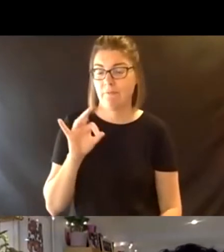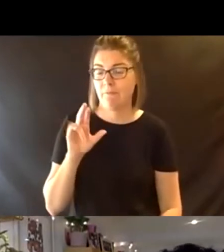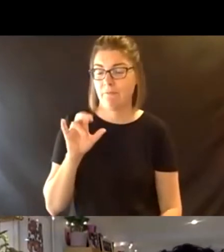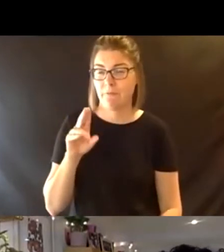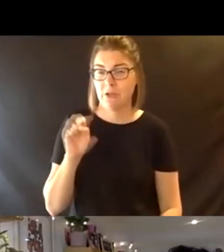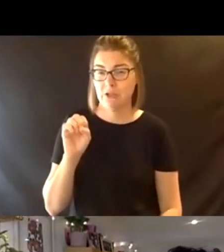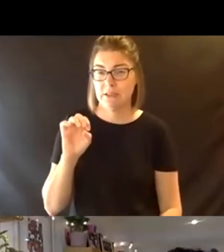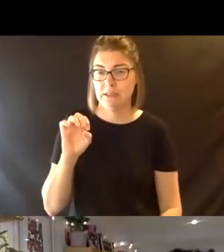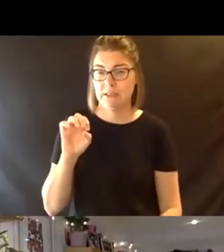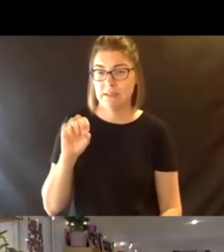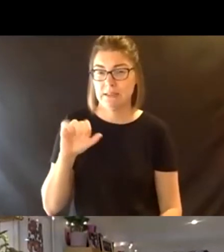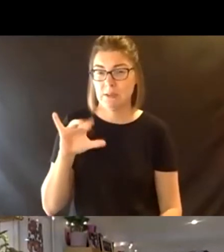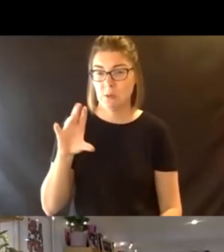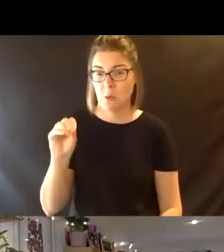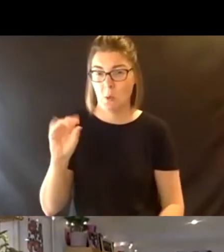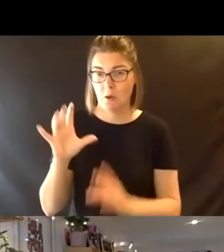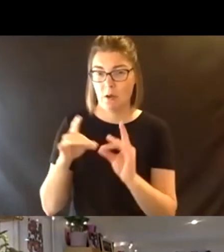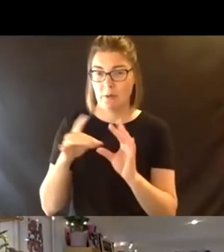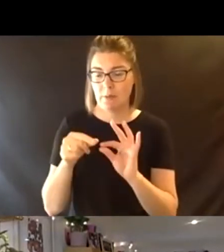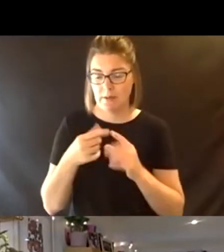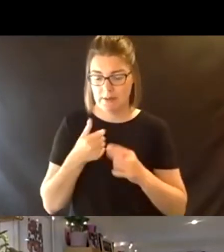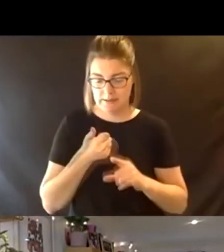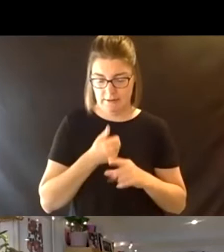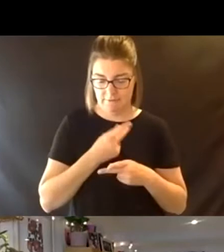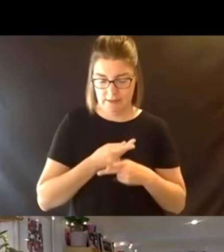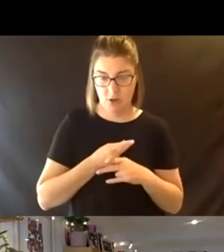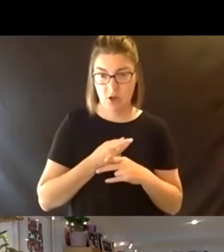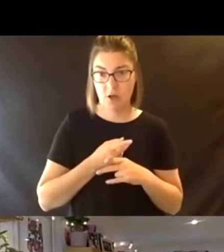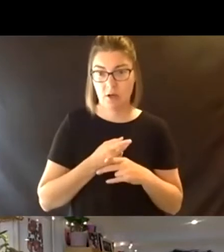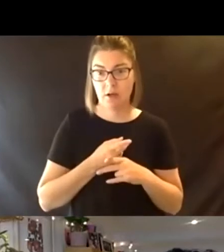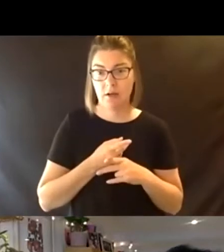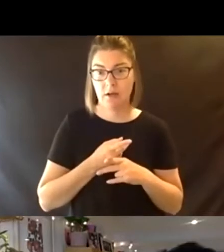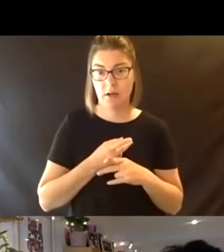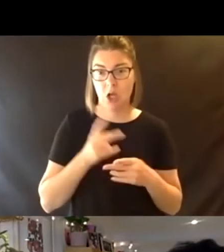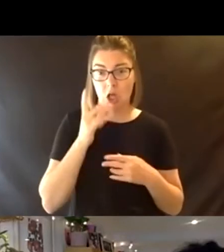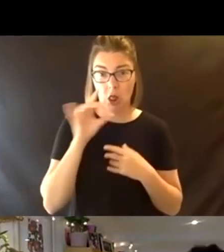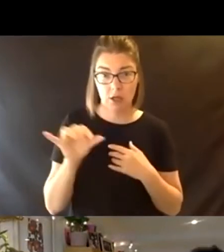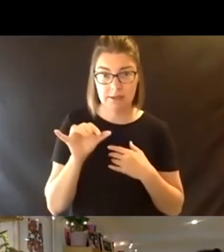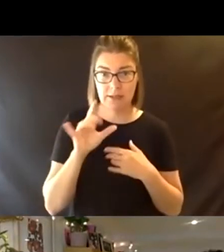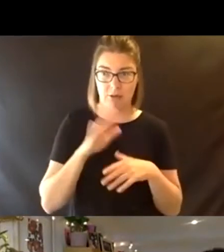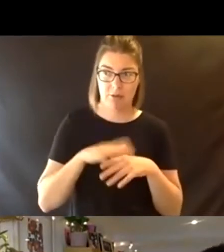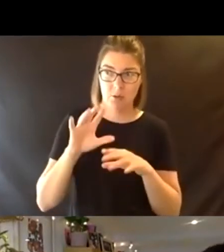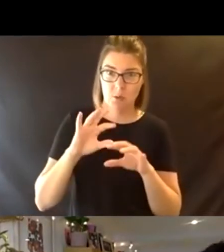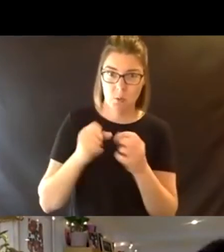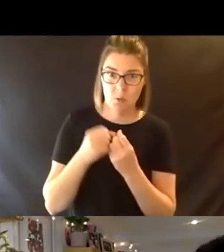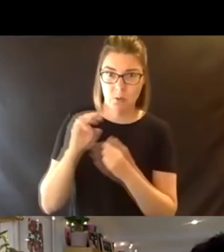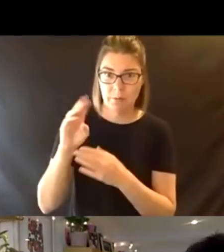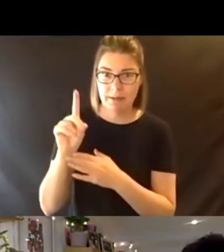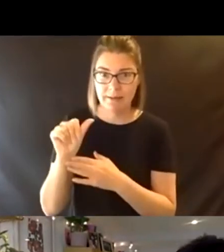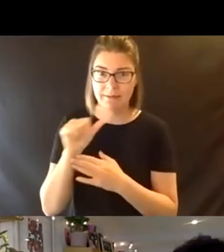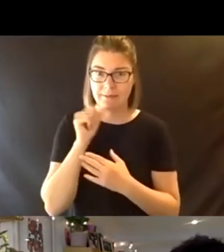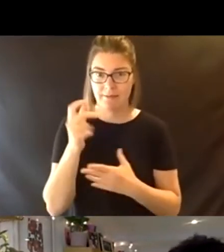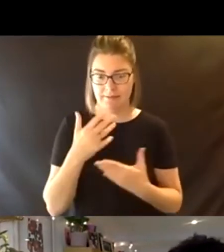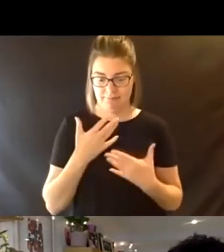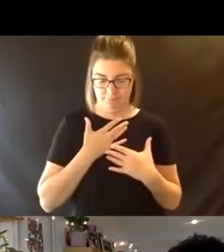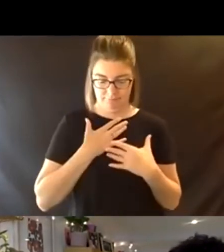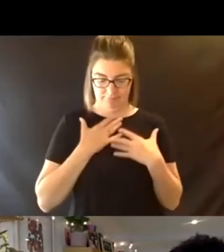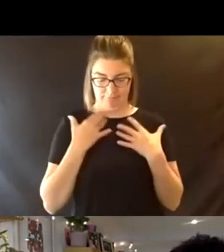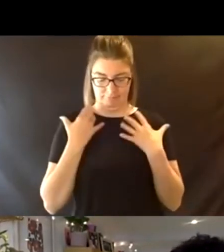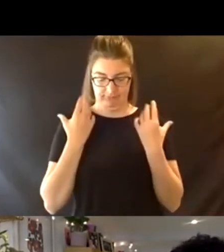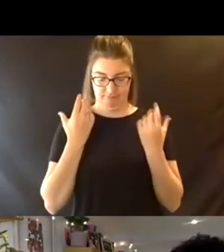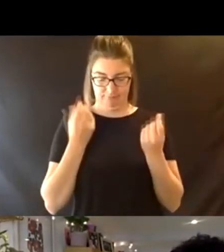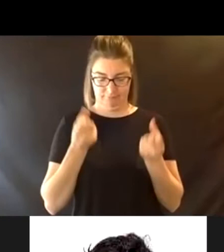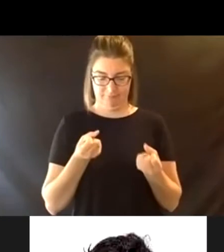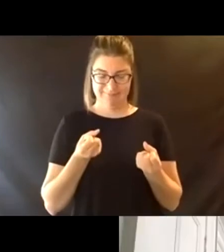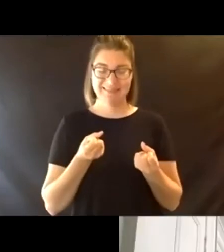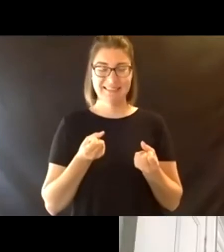just a little bit about how self-care doesn't always look like what it looks like on social media. Healing is